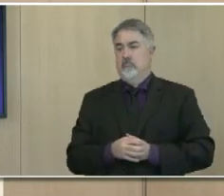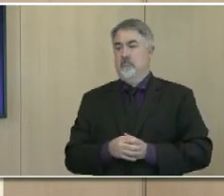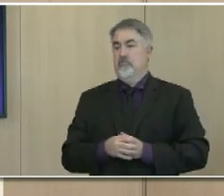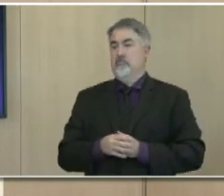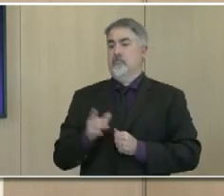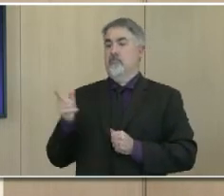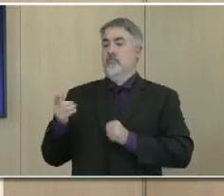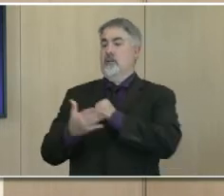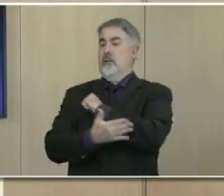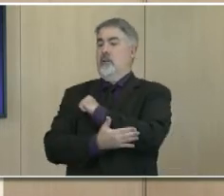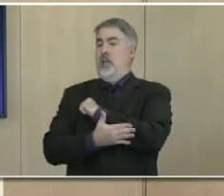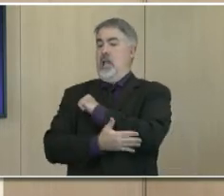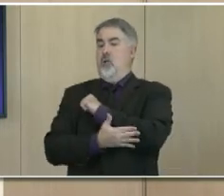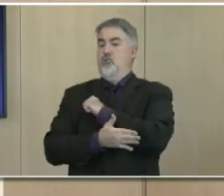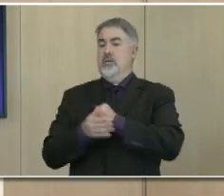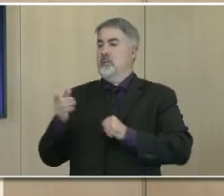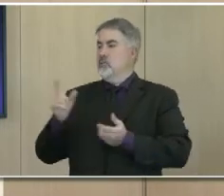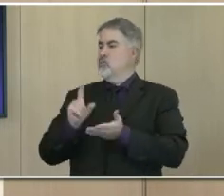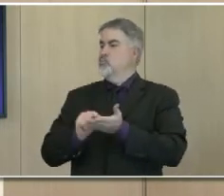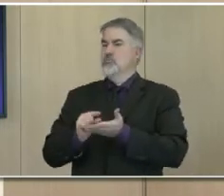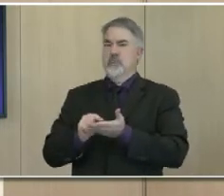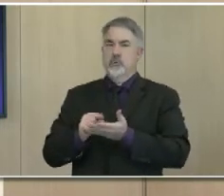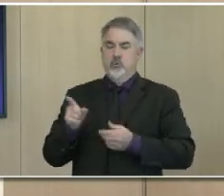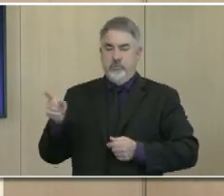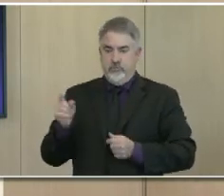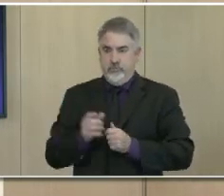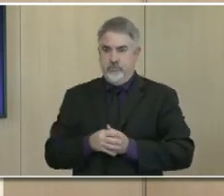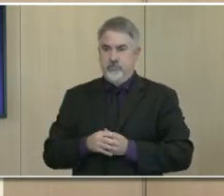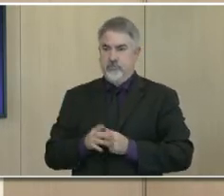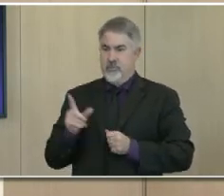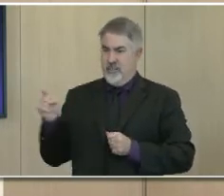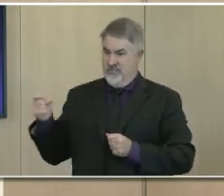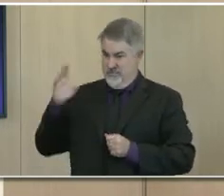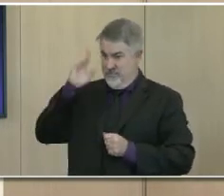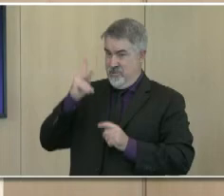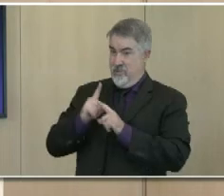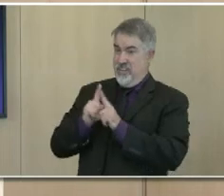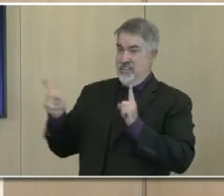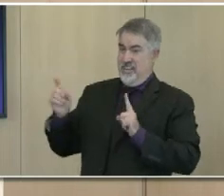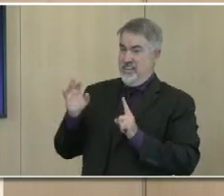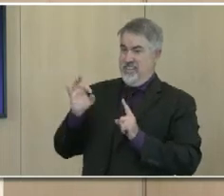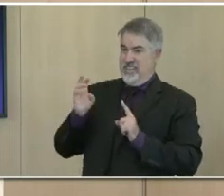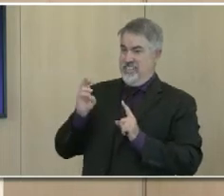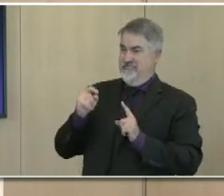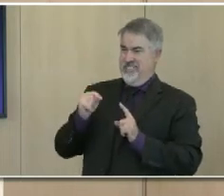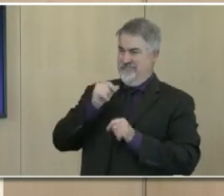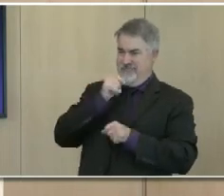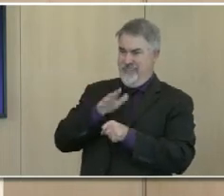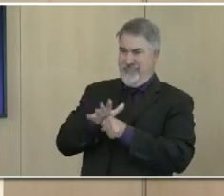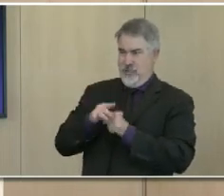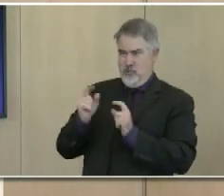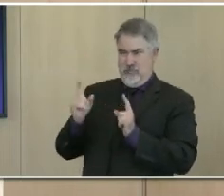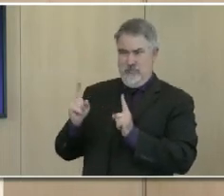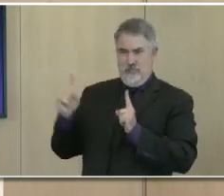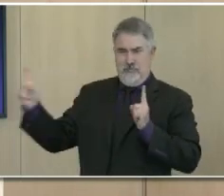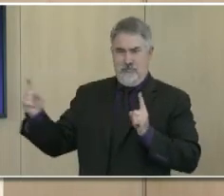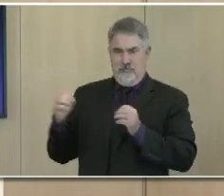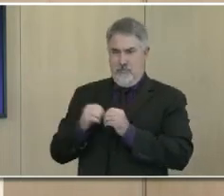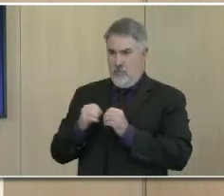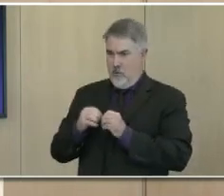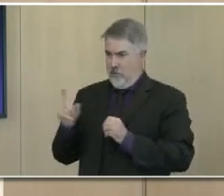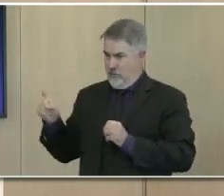been some reports that the 6-foot requirement isn't enough. Has there been any discussion on the county level about making a